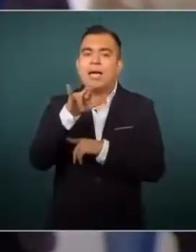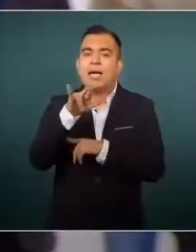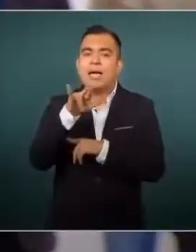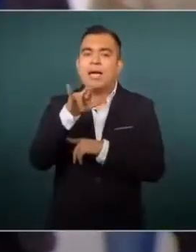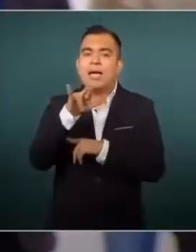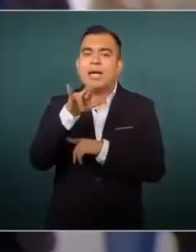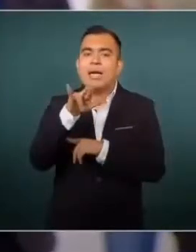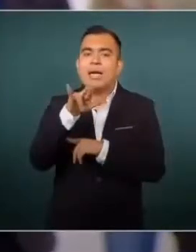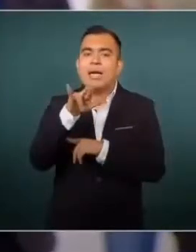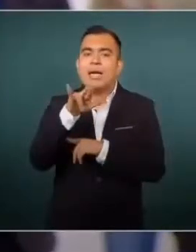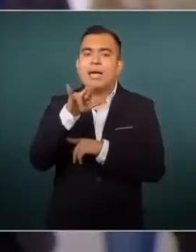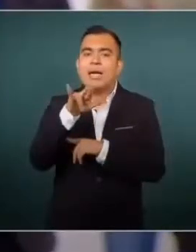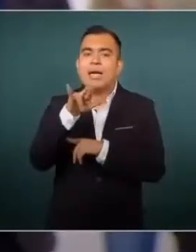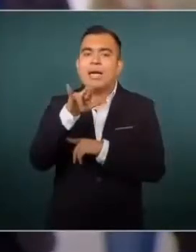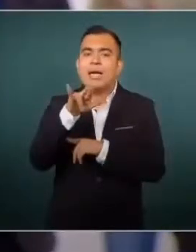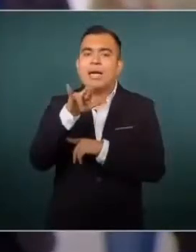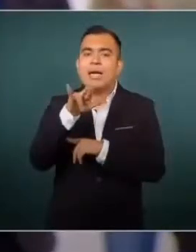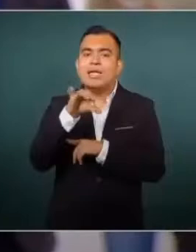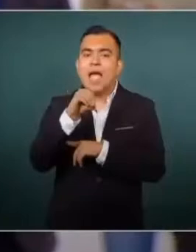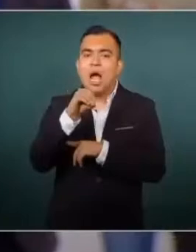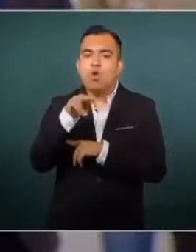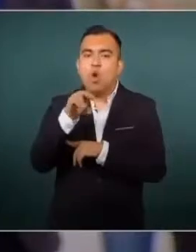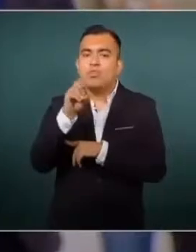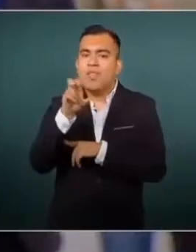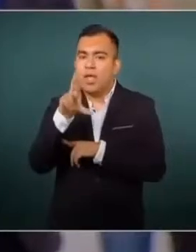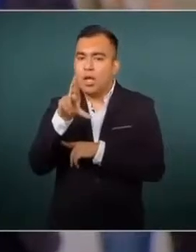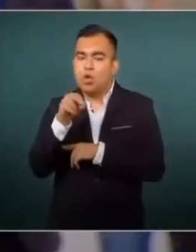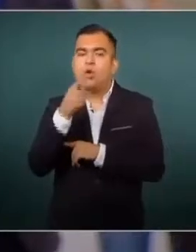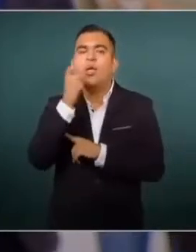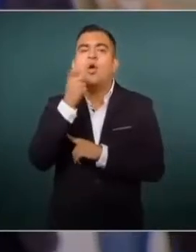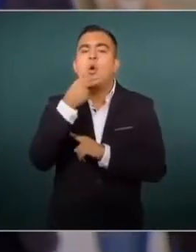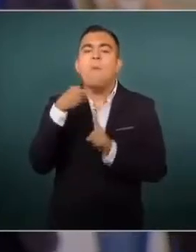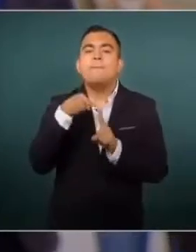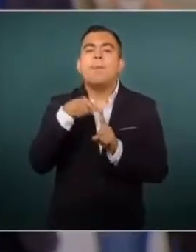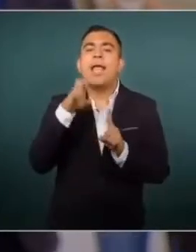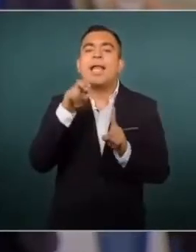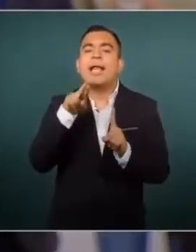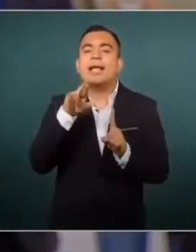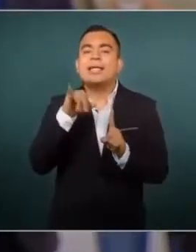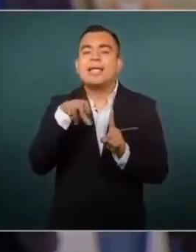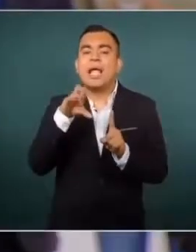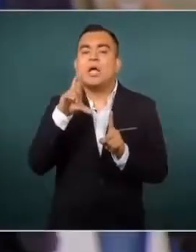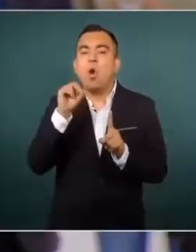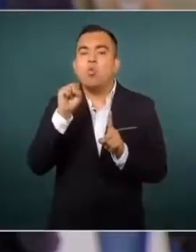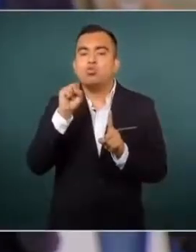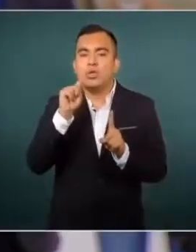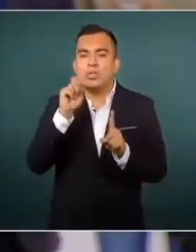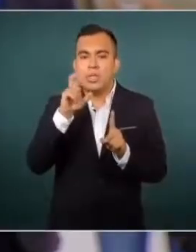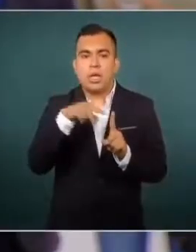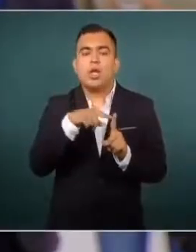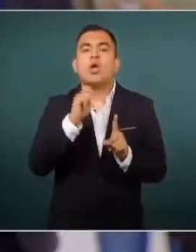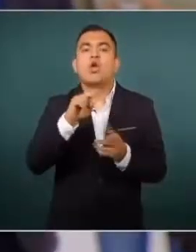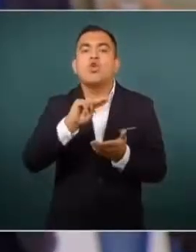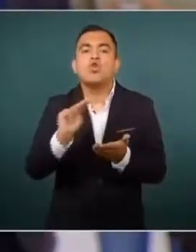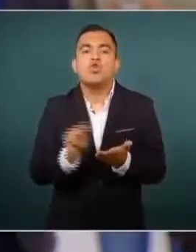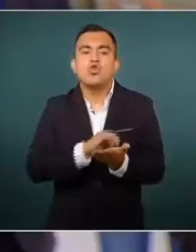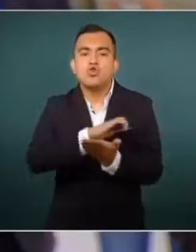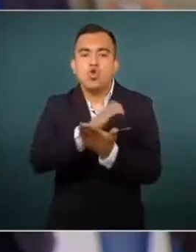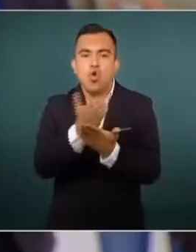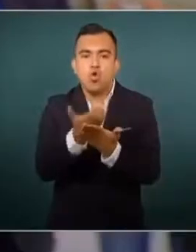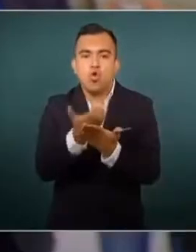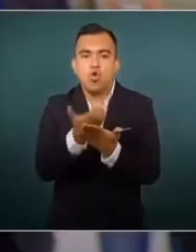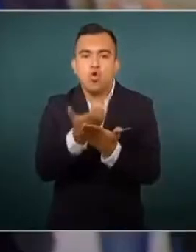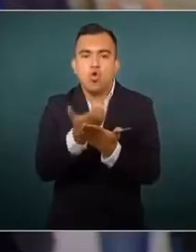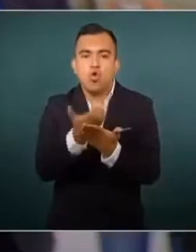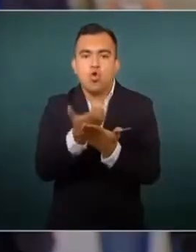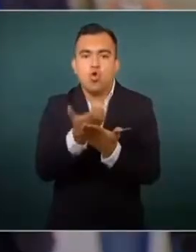And she's referring to Enrique Krause por concepto de un contrato de difusión sobre programas y actividades